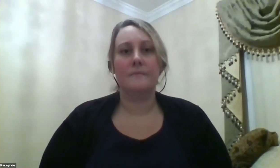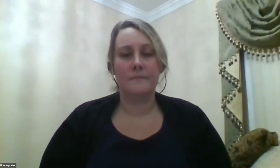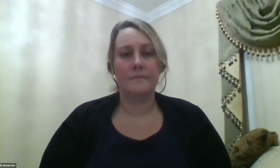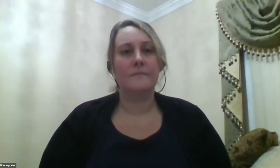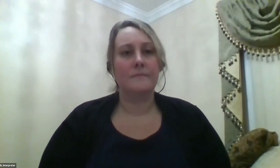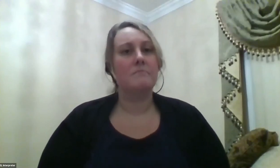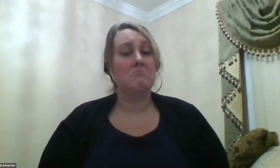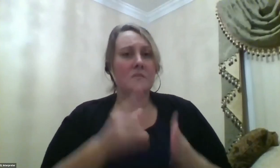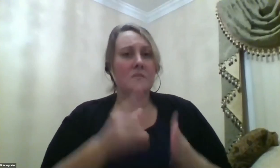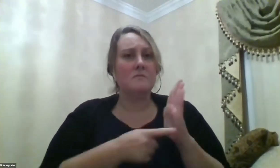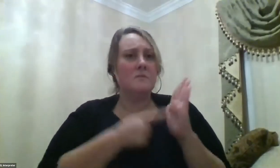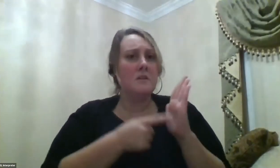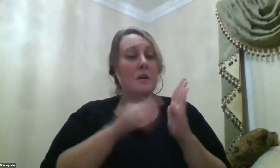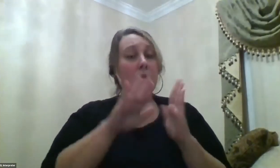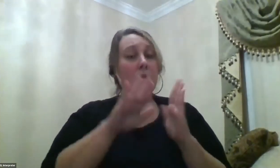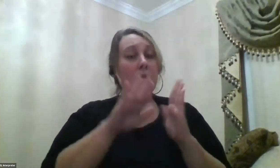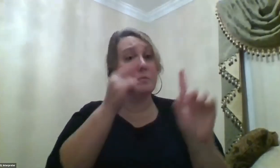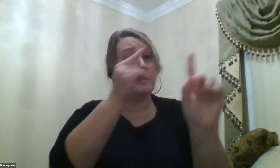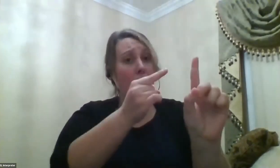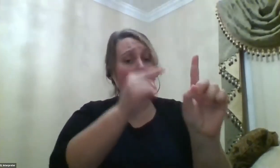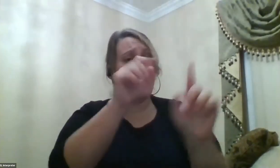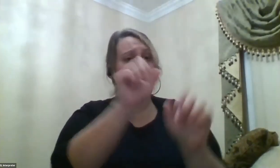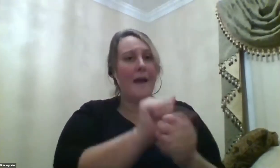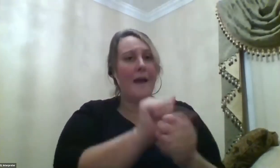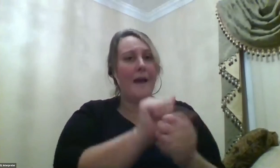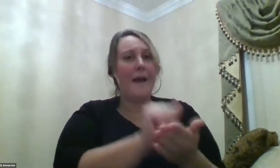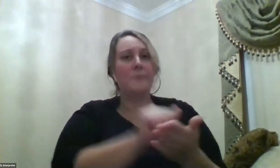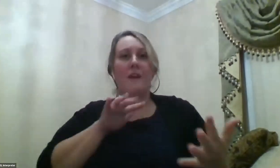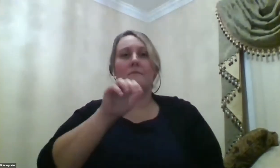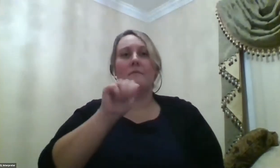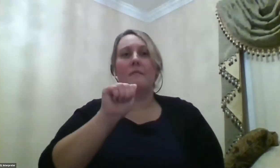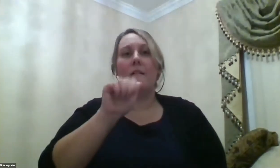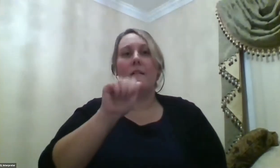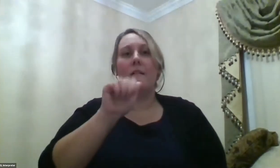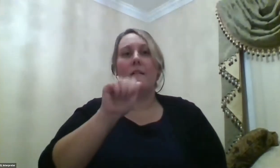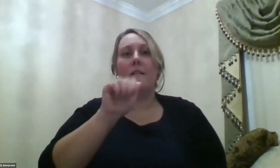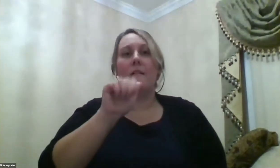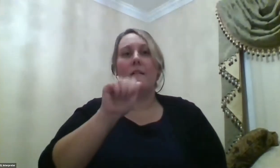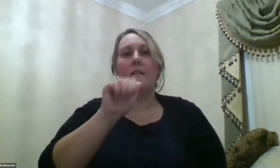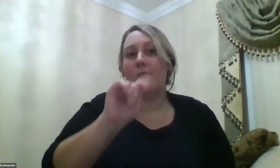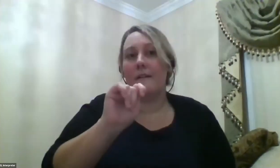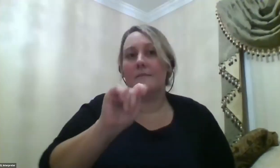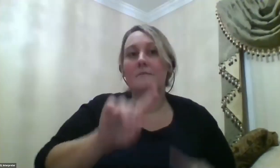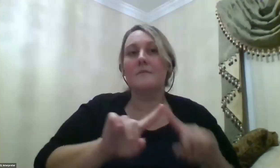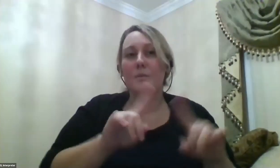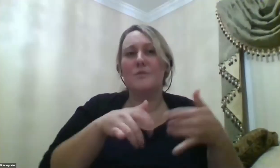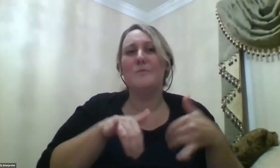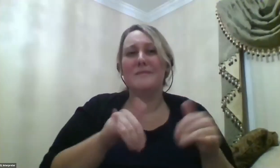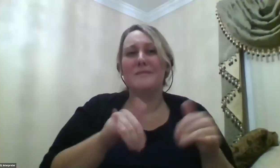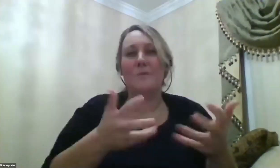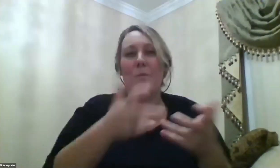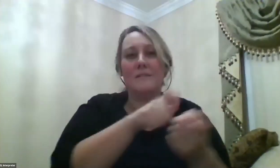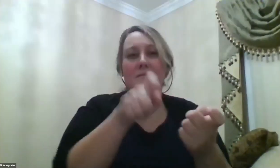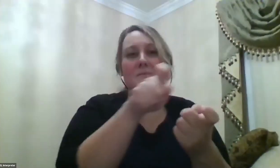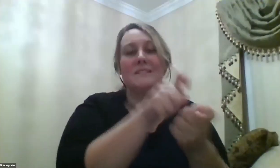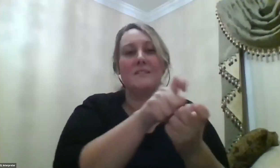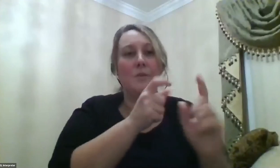through to an audience. So it's like the, you know, the devil is in the details, I guess, but like the